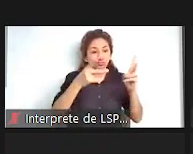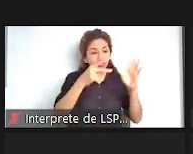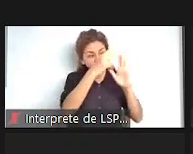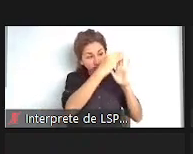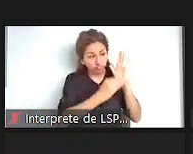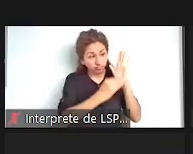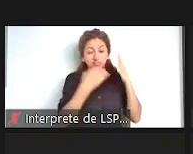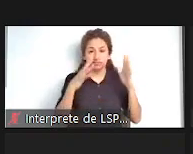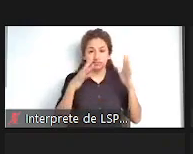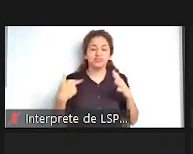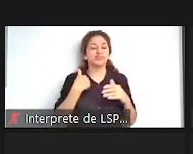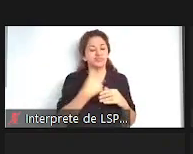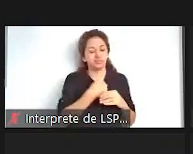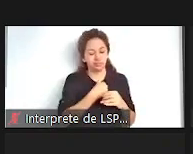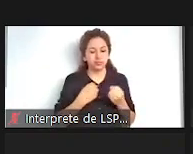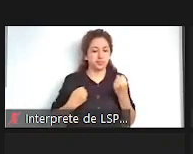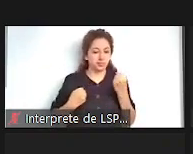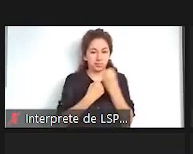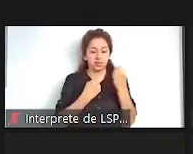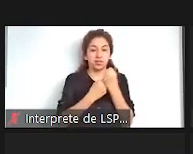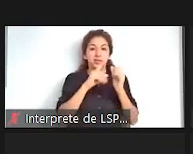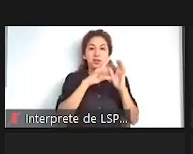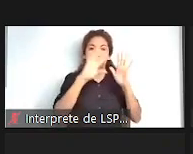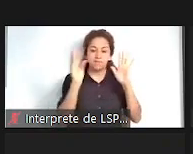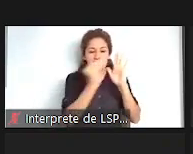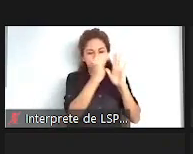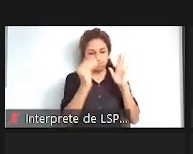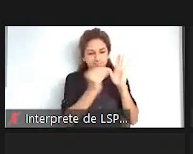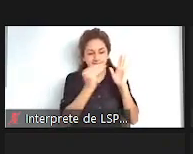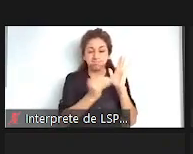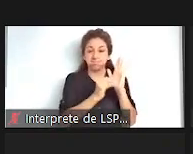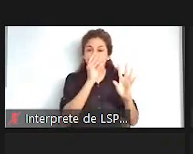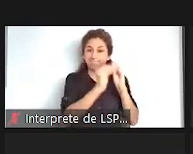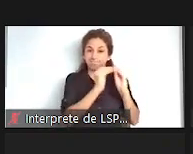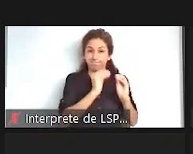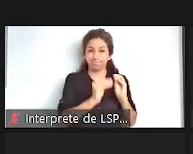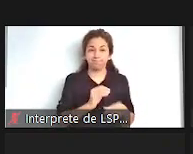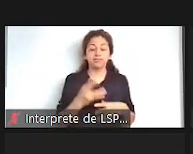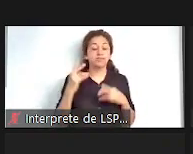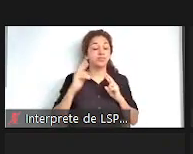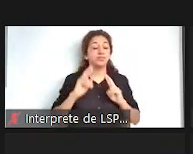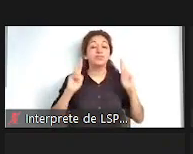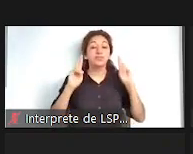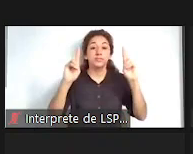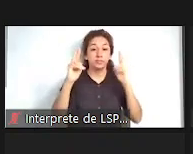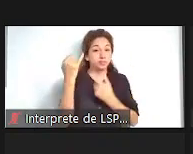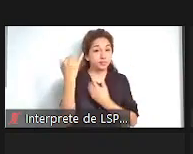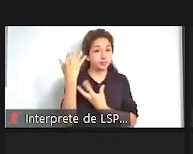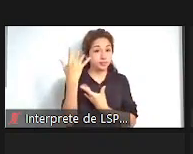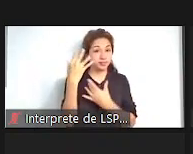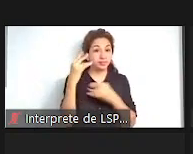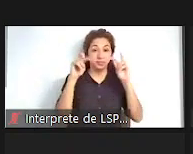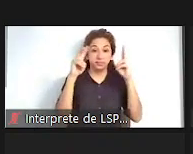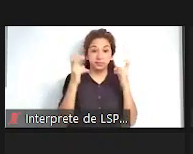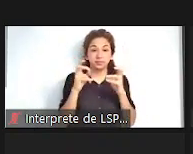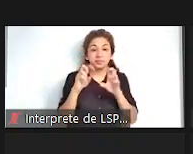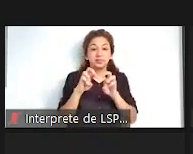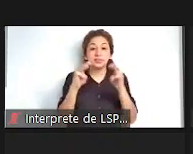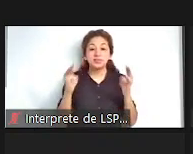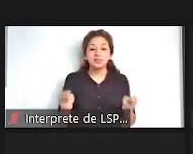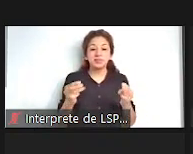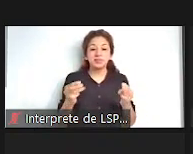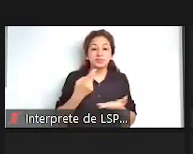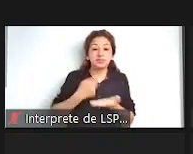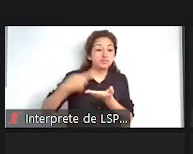national plan that has been published and uh actively participate on its implementation we expect that the